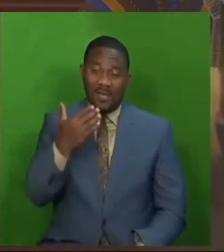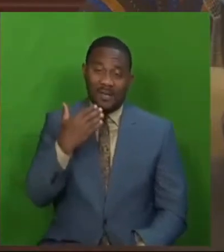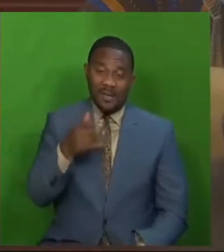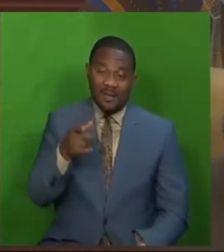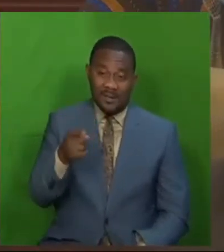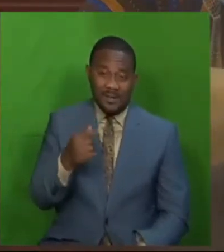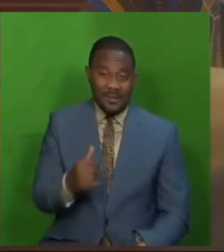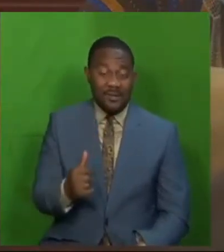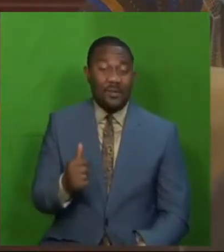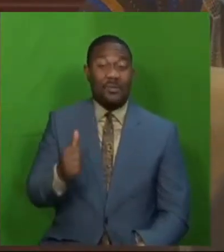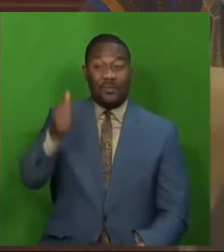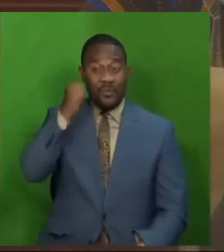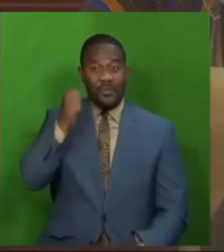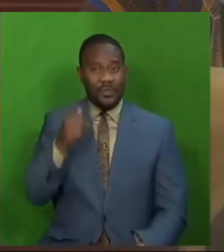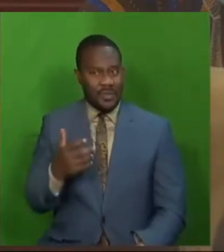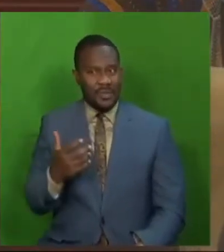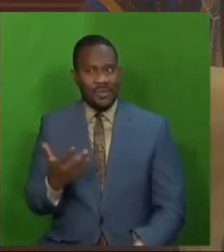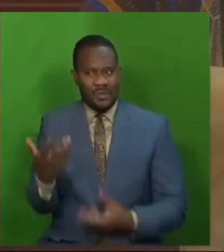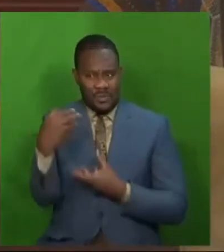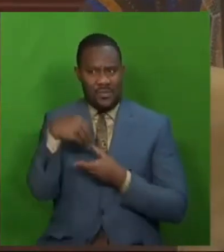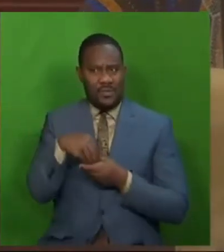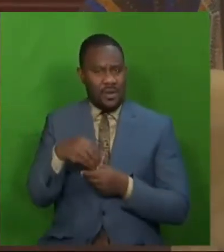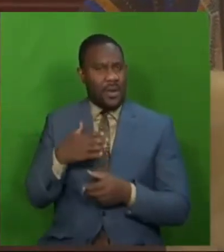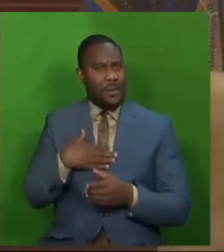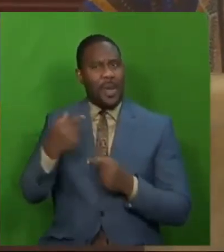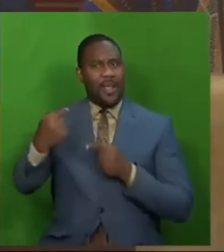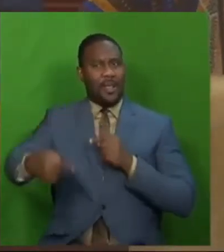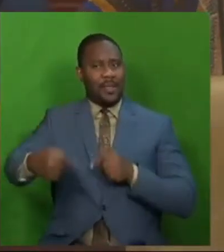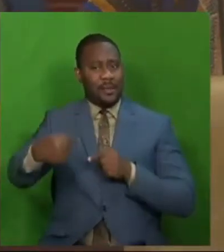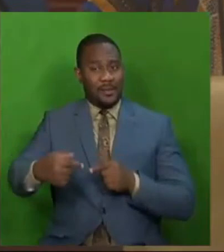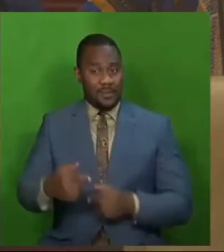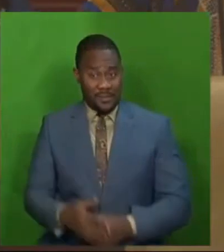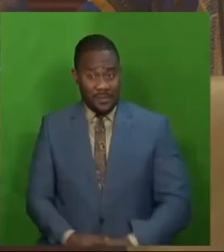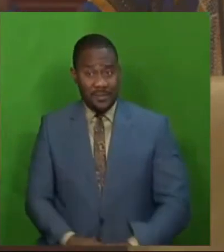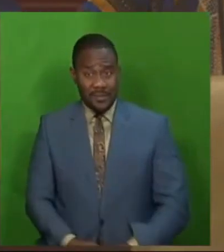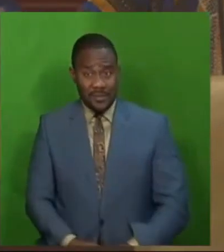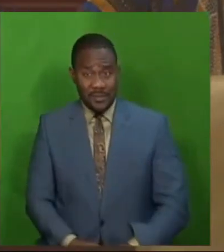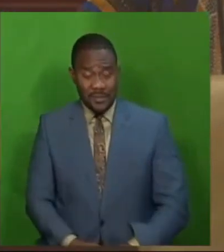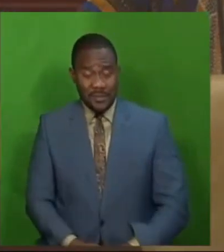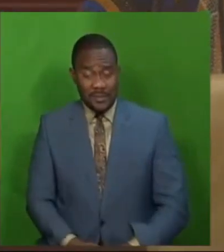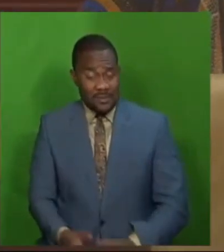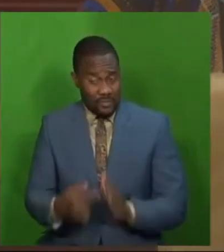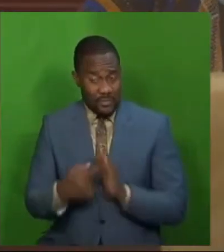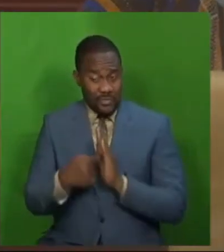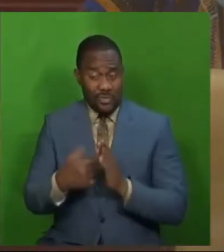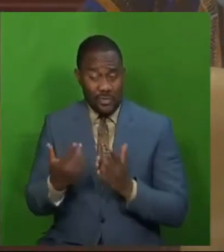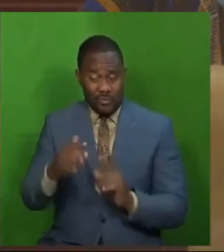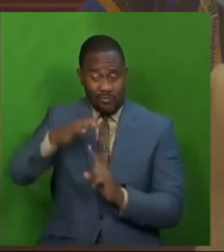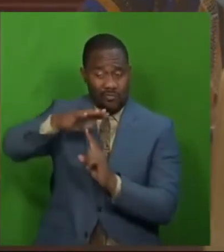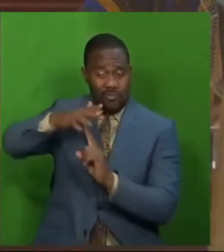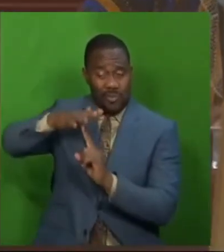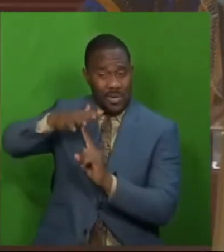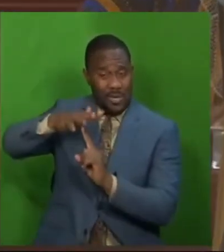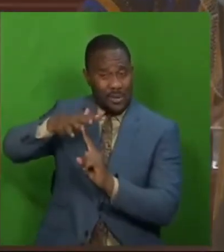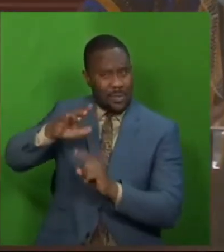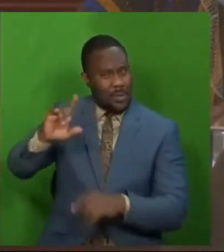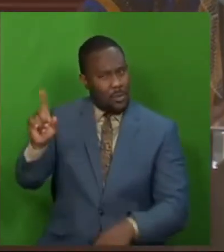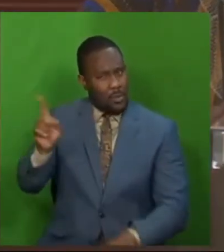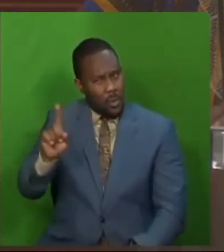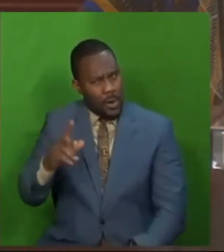refusing to respond to my invitation to indicate to us the whereabouts of the 3 helicopters.